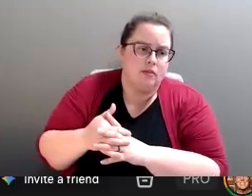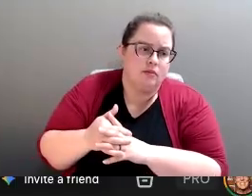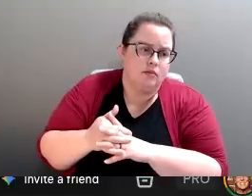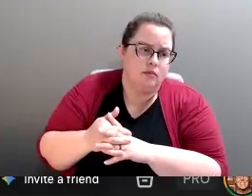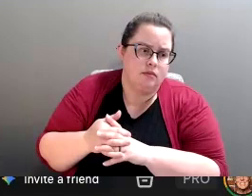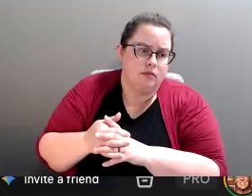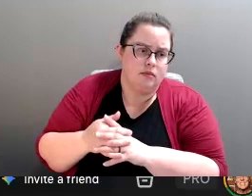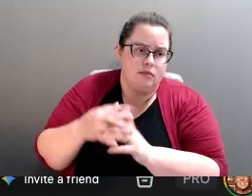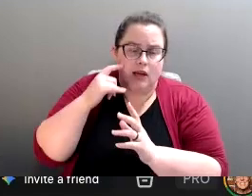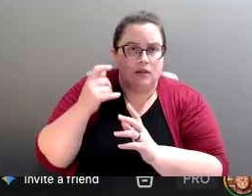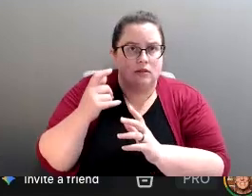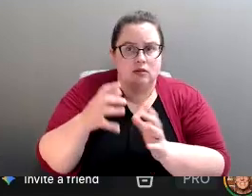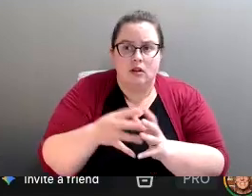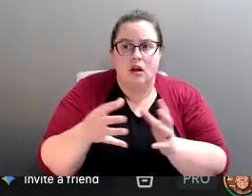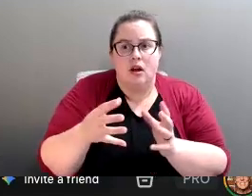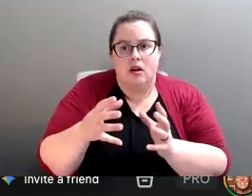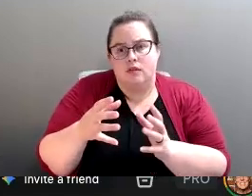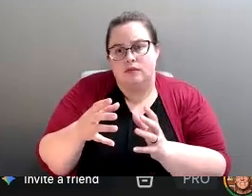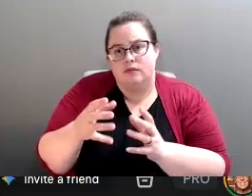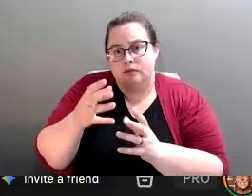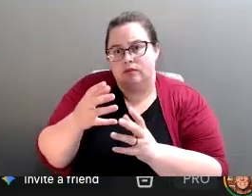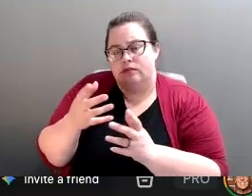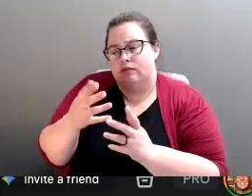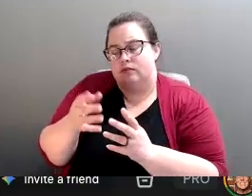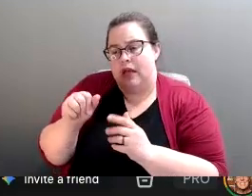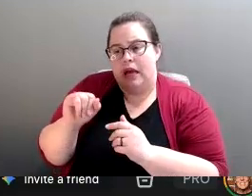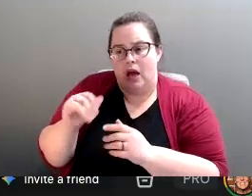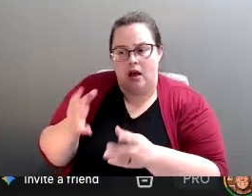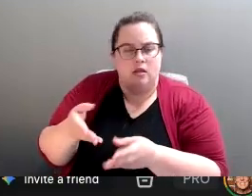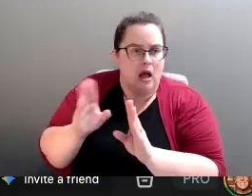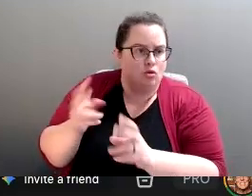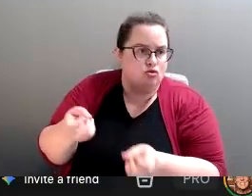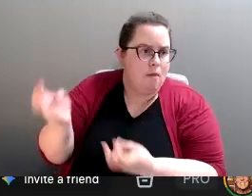like a lot of AI offer like an upload, but